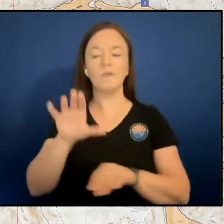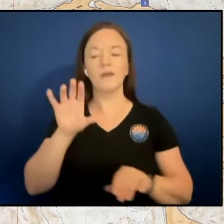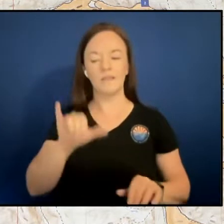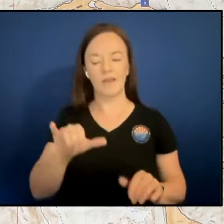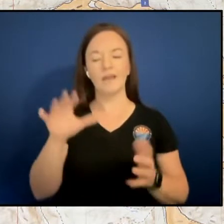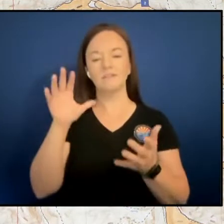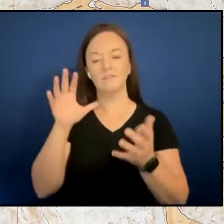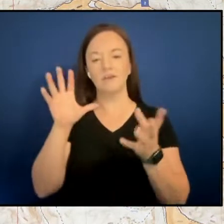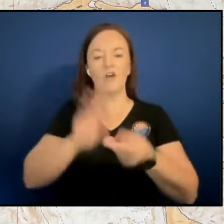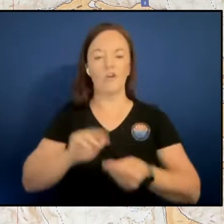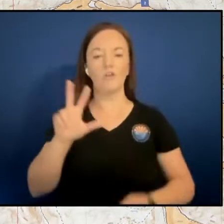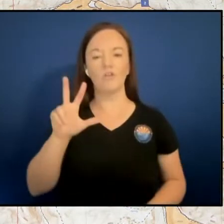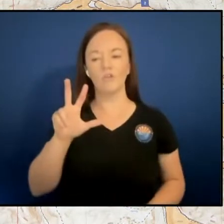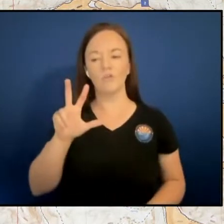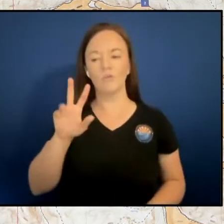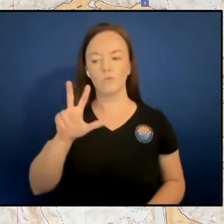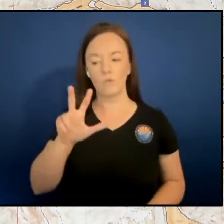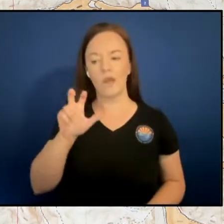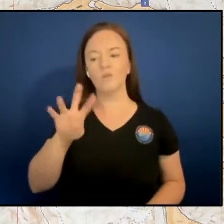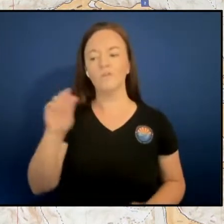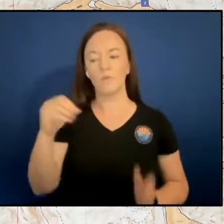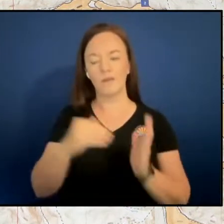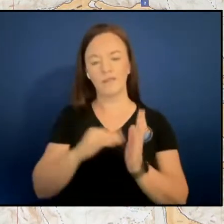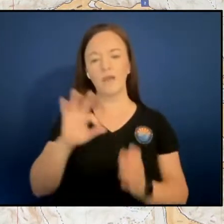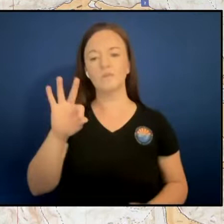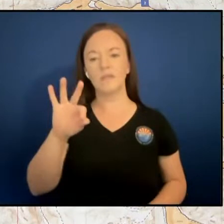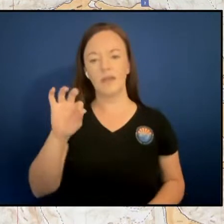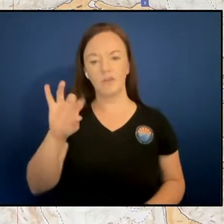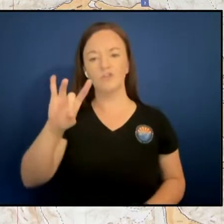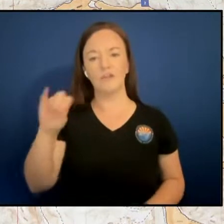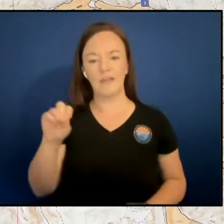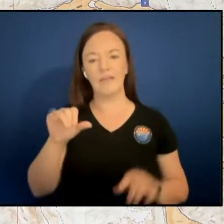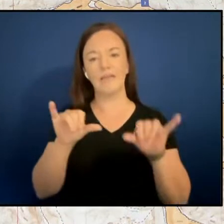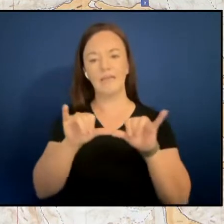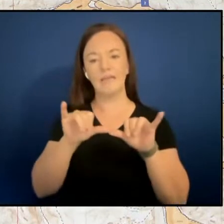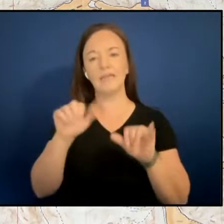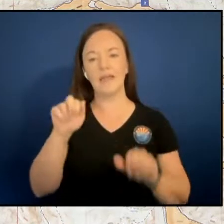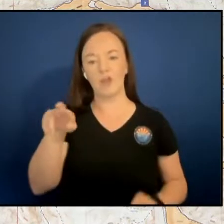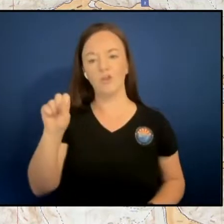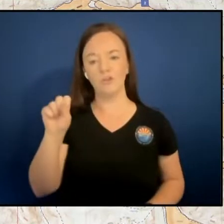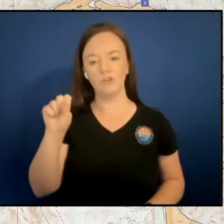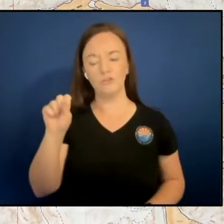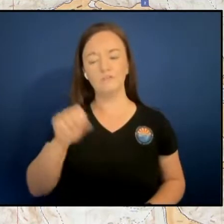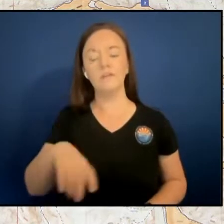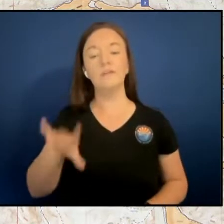acres. So the fire is still 72% contained, and there's